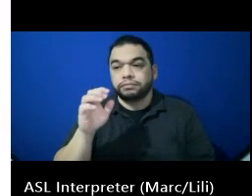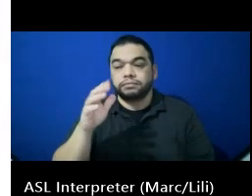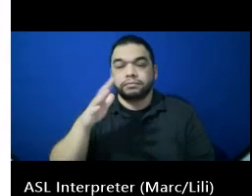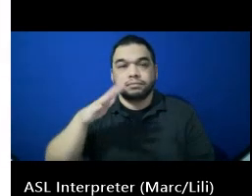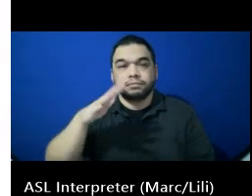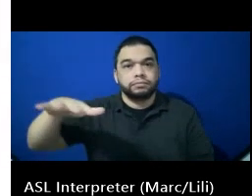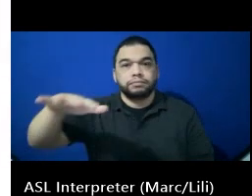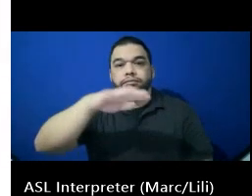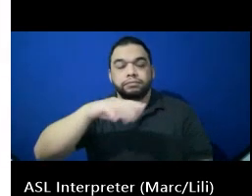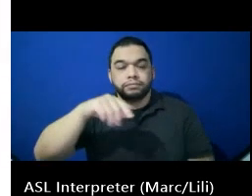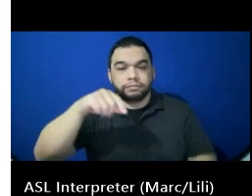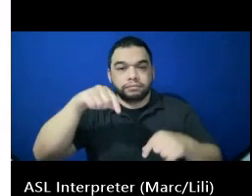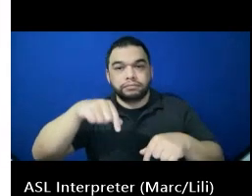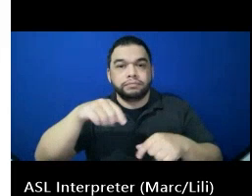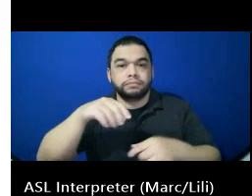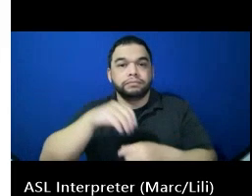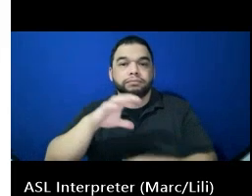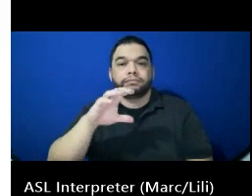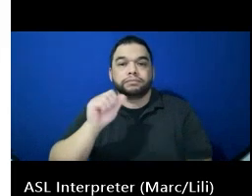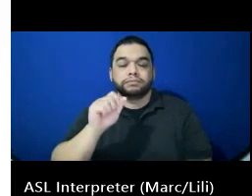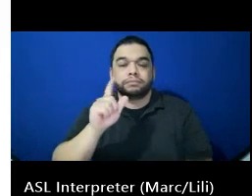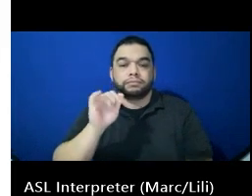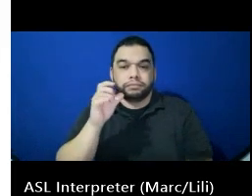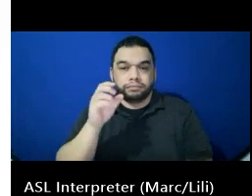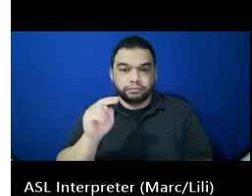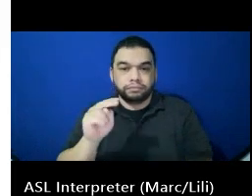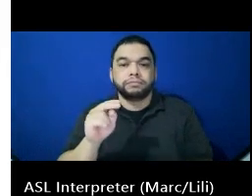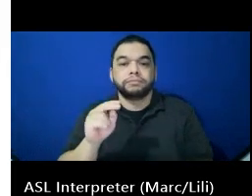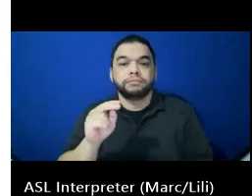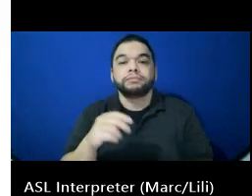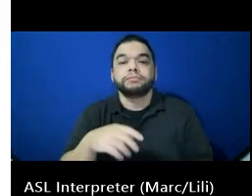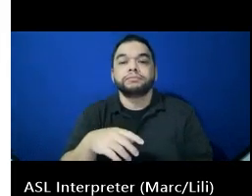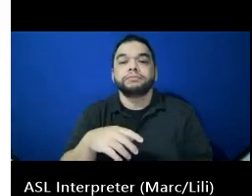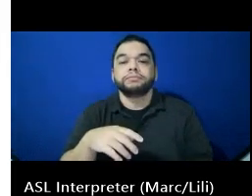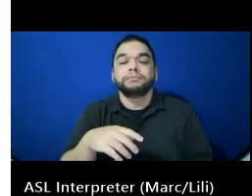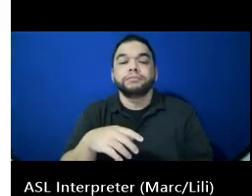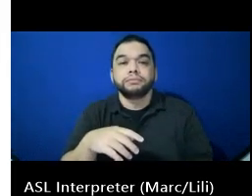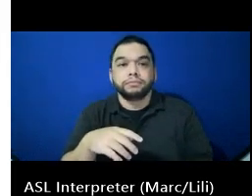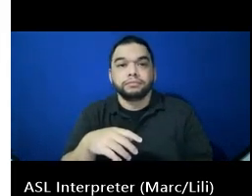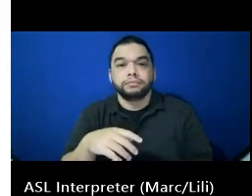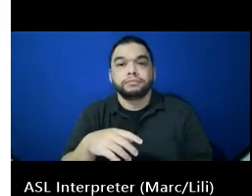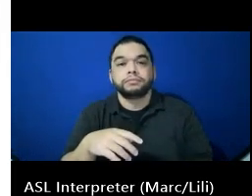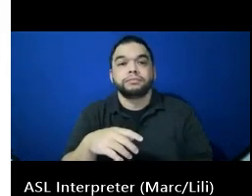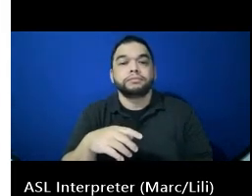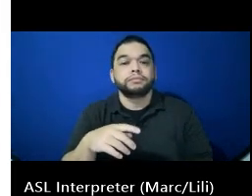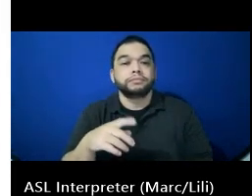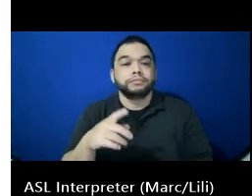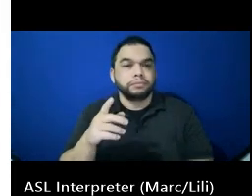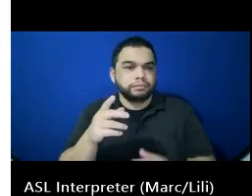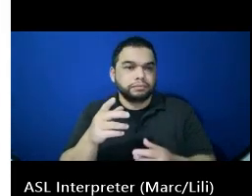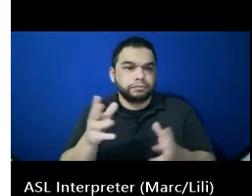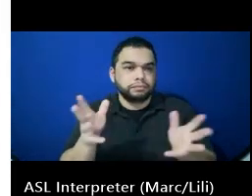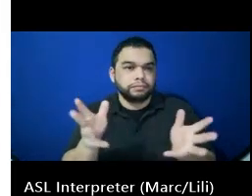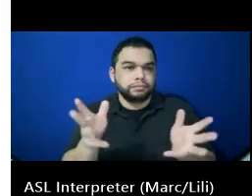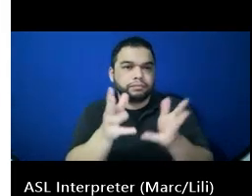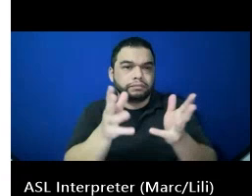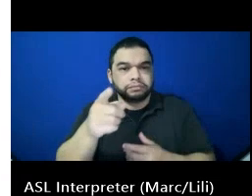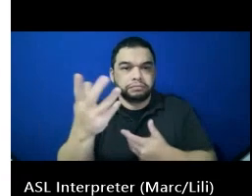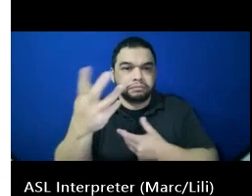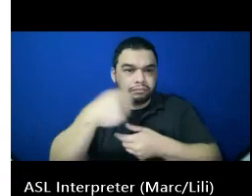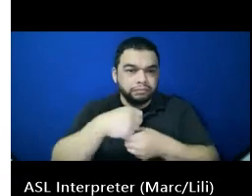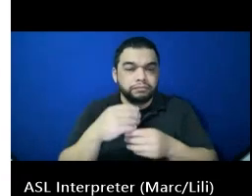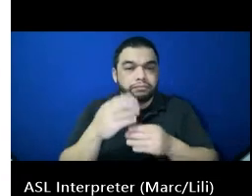are very happy to be having the second series of this effort from September